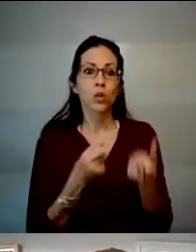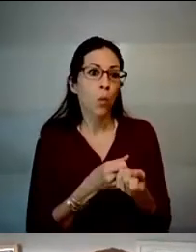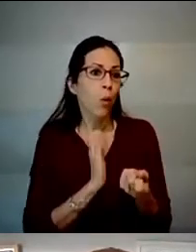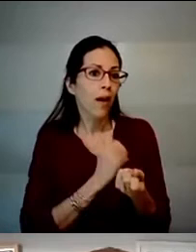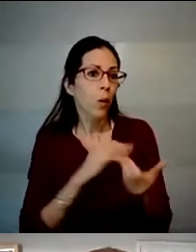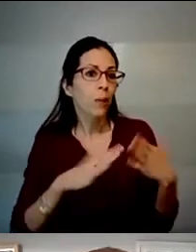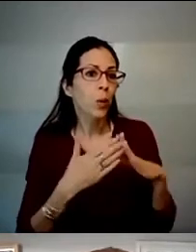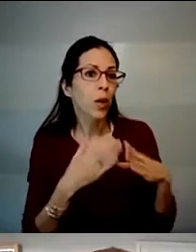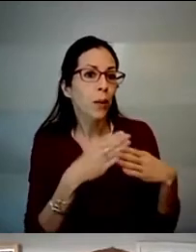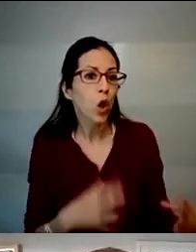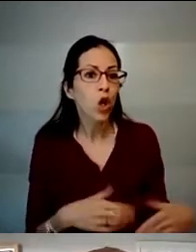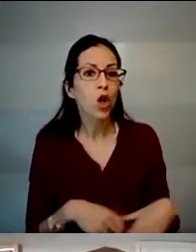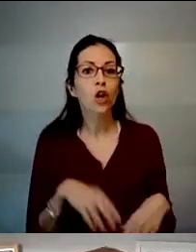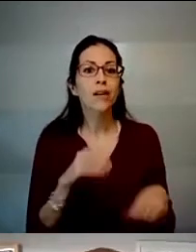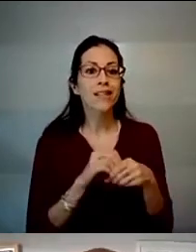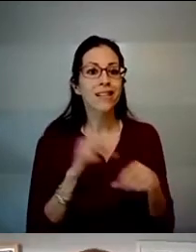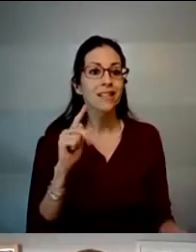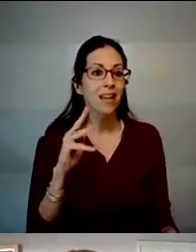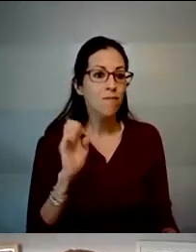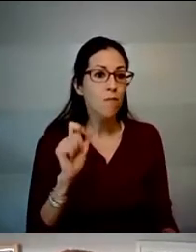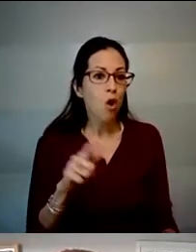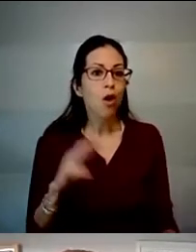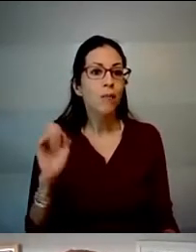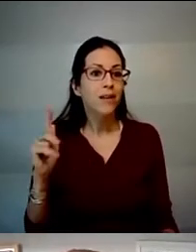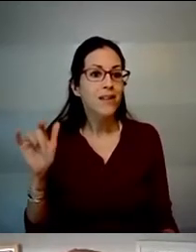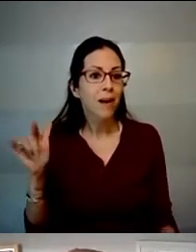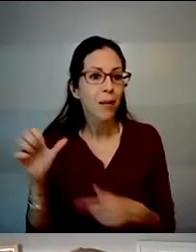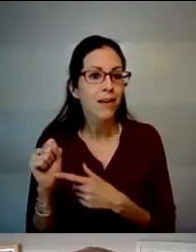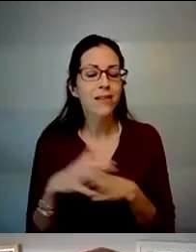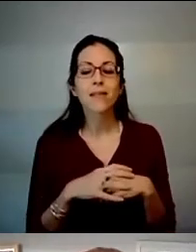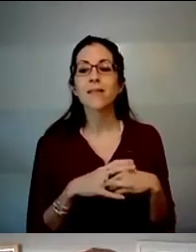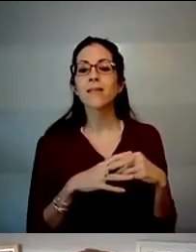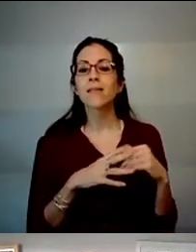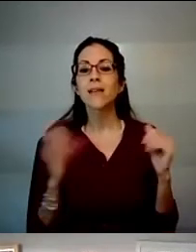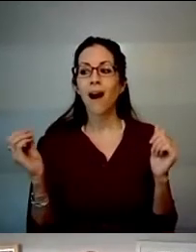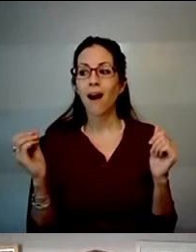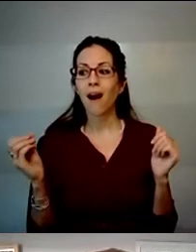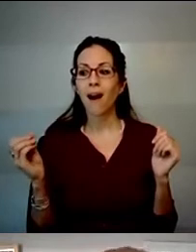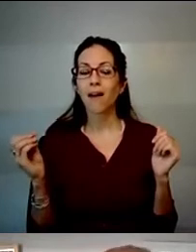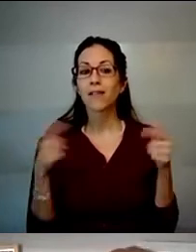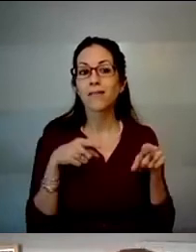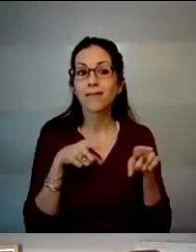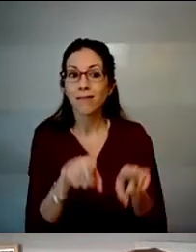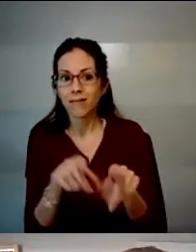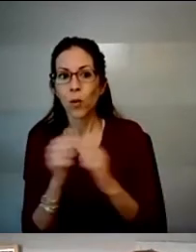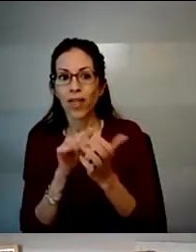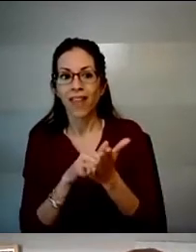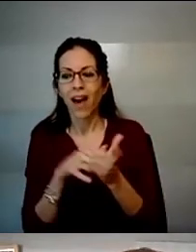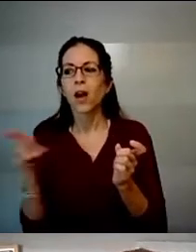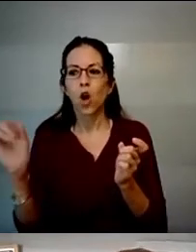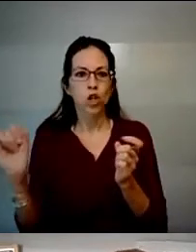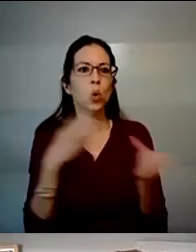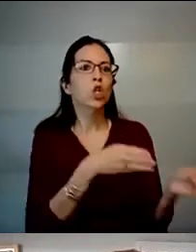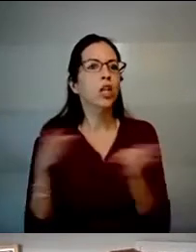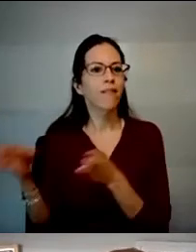community partners in the Minneapolis, St. Paul public school systems. And then in tandem with that, they shifted away from their